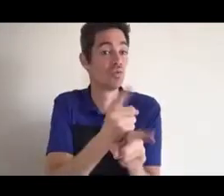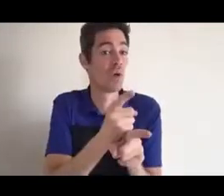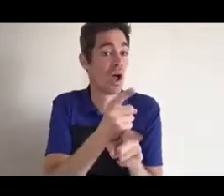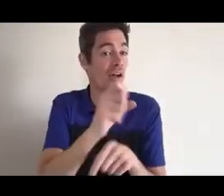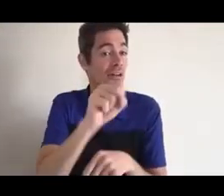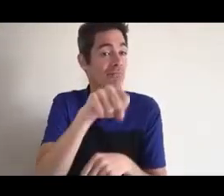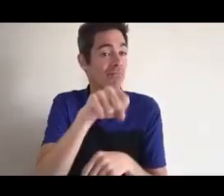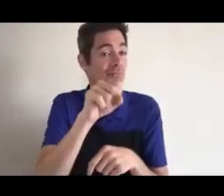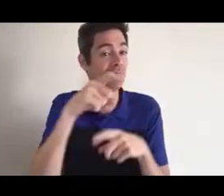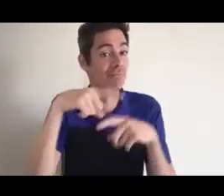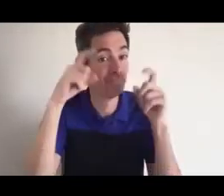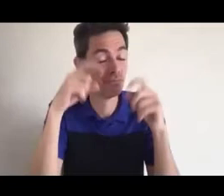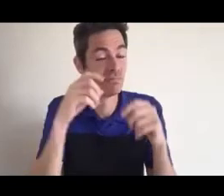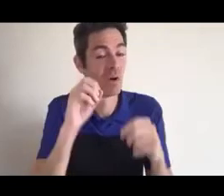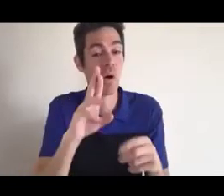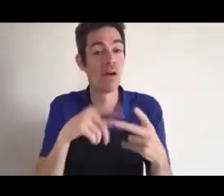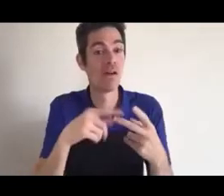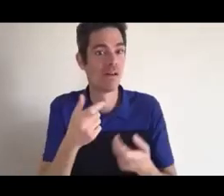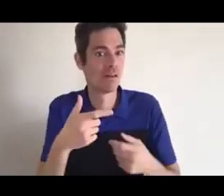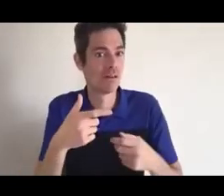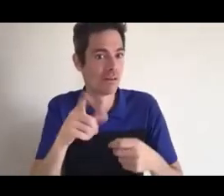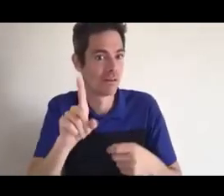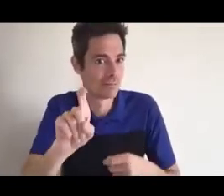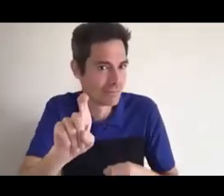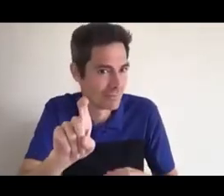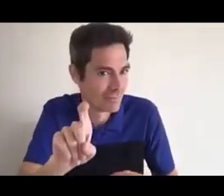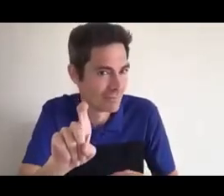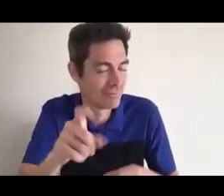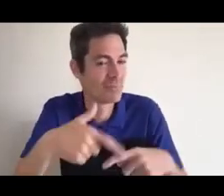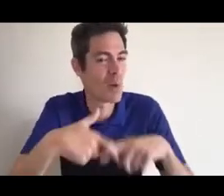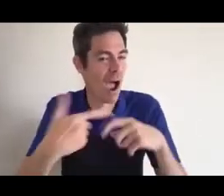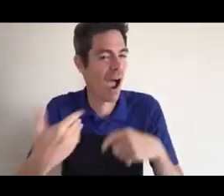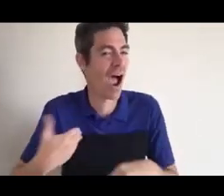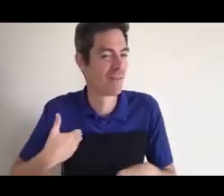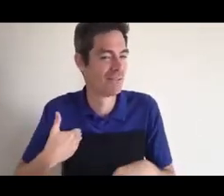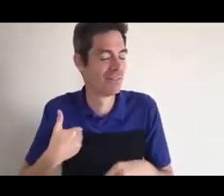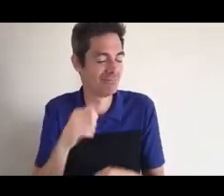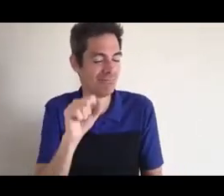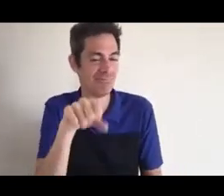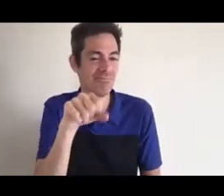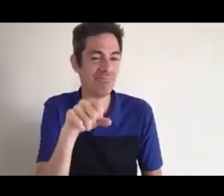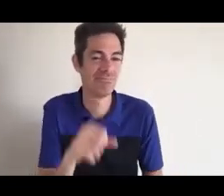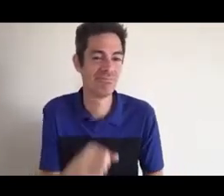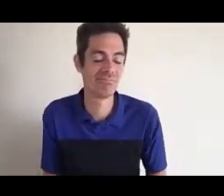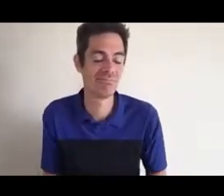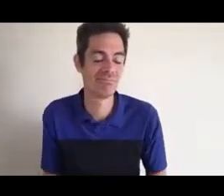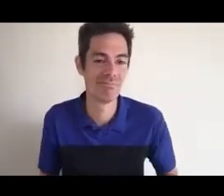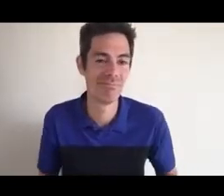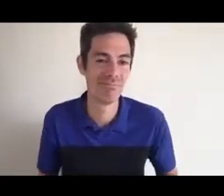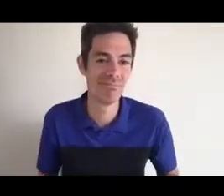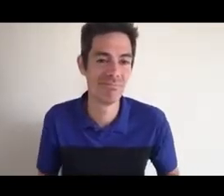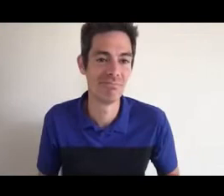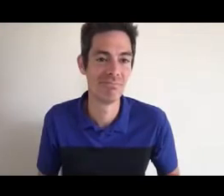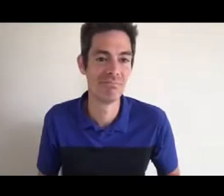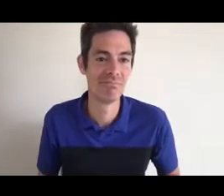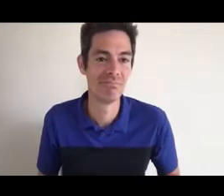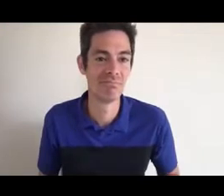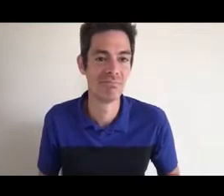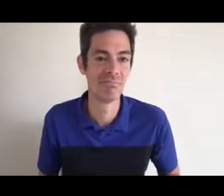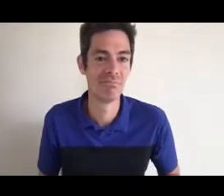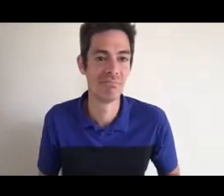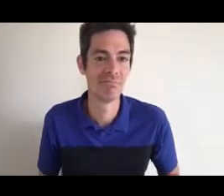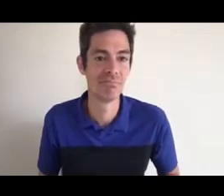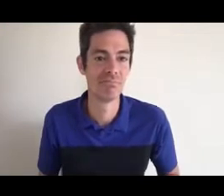I think, start to do that. But I think you're exactly right that they hold the eyebrow raise or they hold the question mark. And I think that's something that we